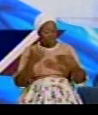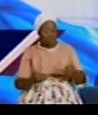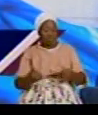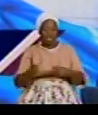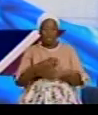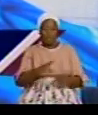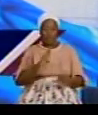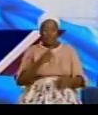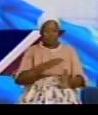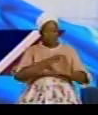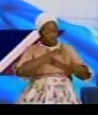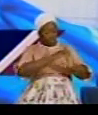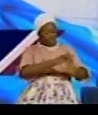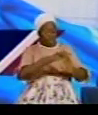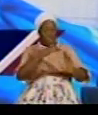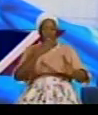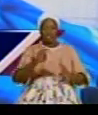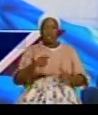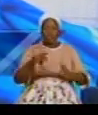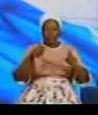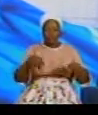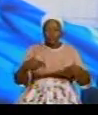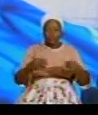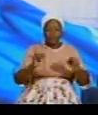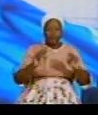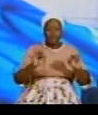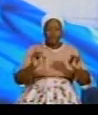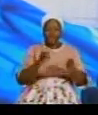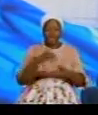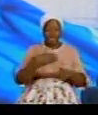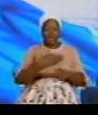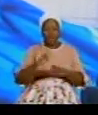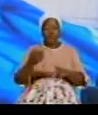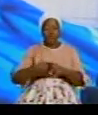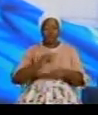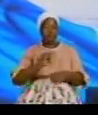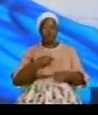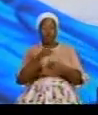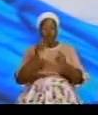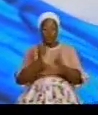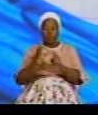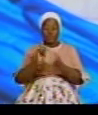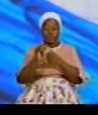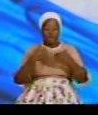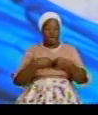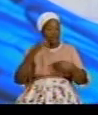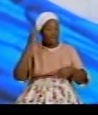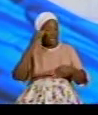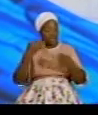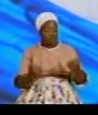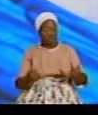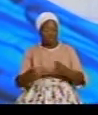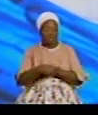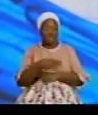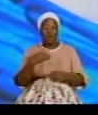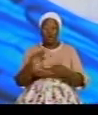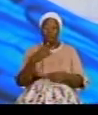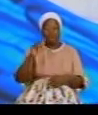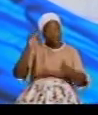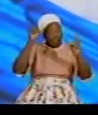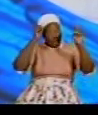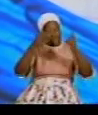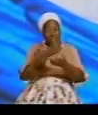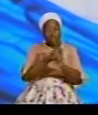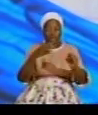the Pharisee away from us, all the words we have heard today of his salvation, of the